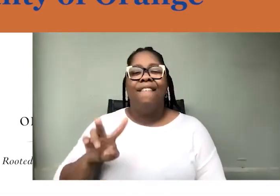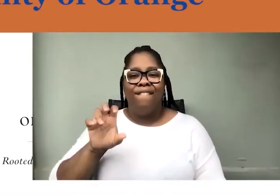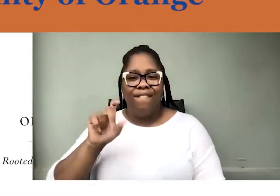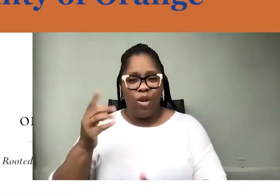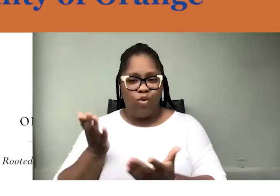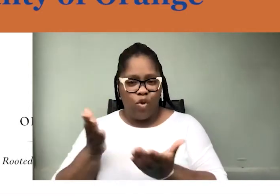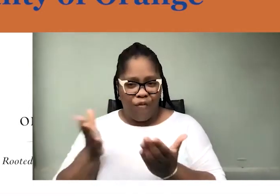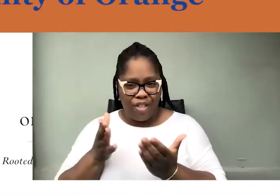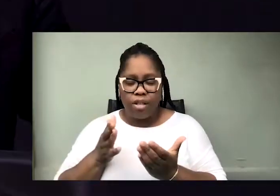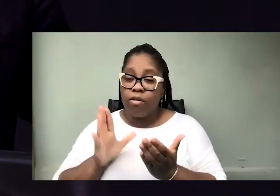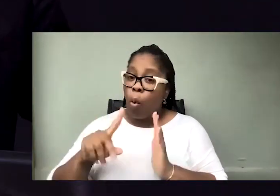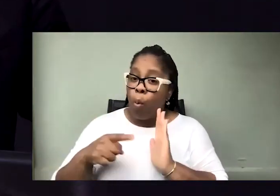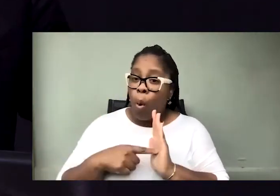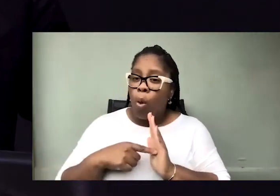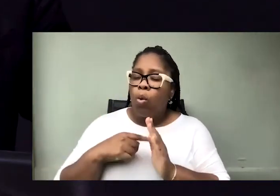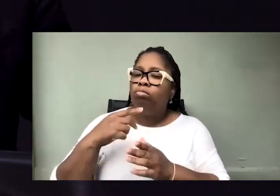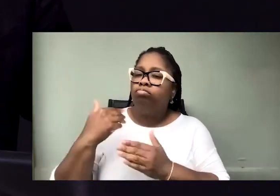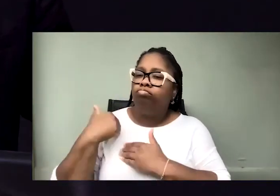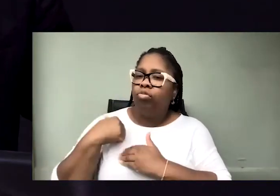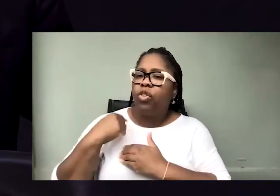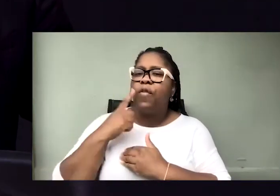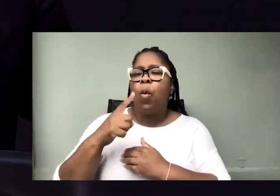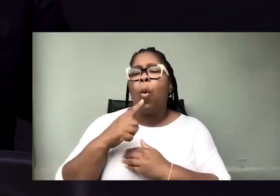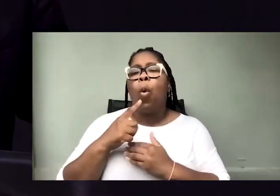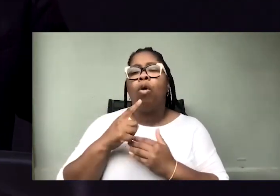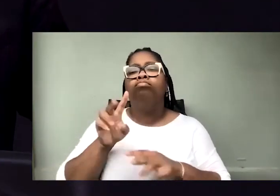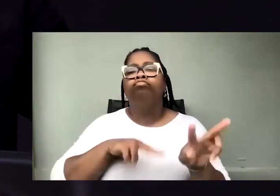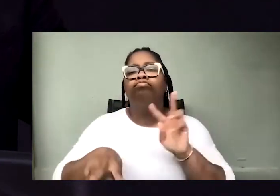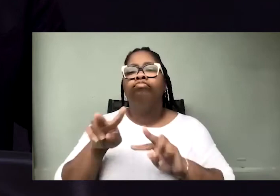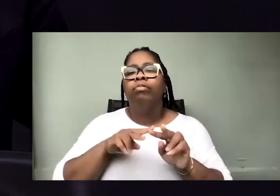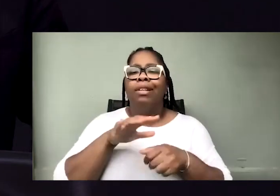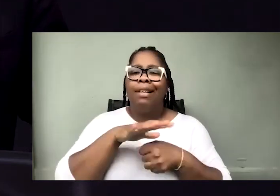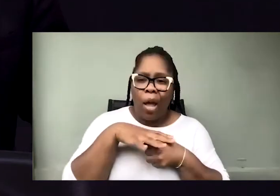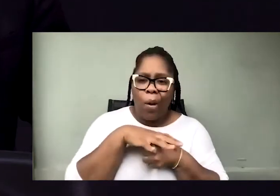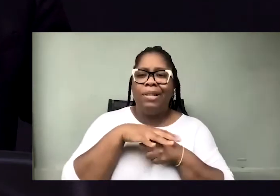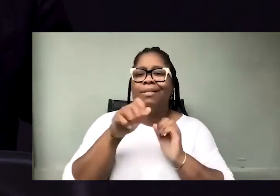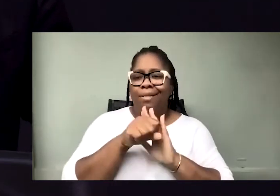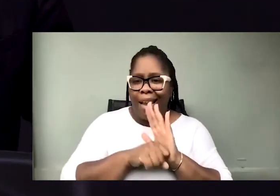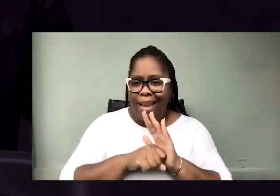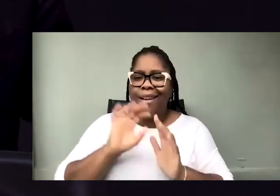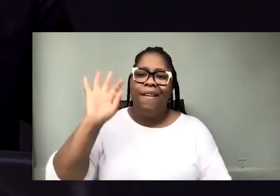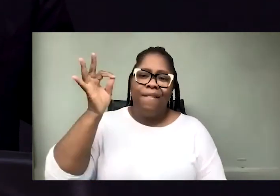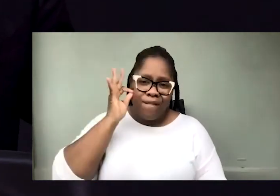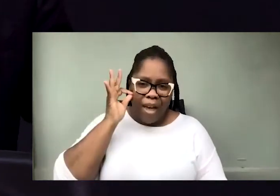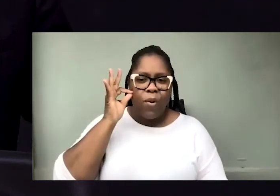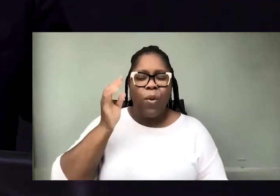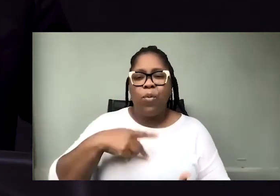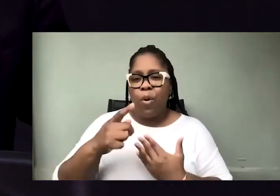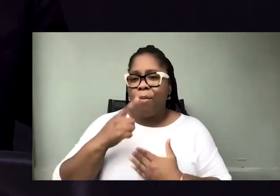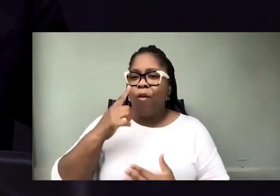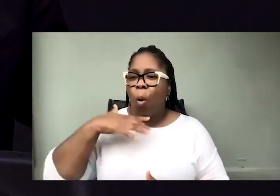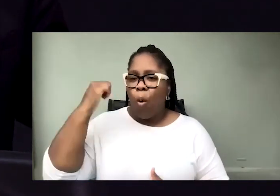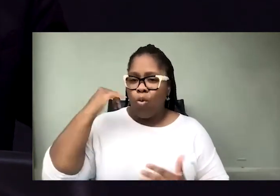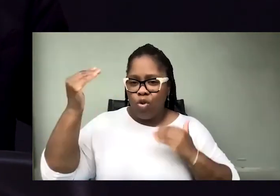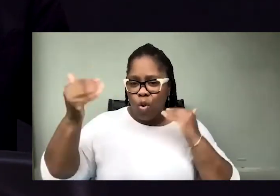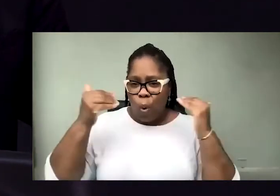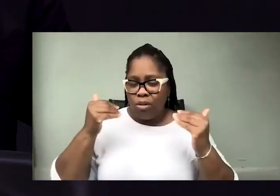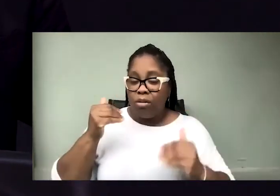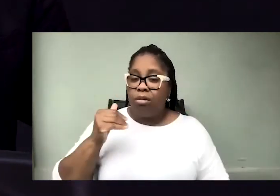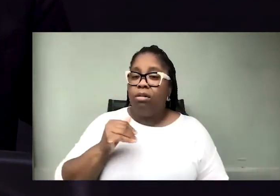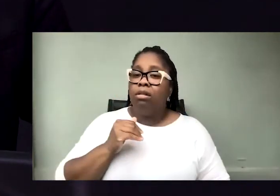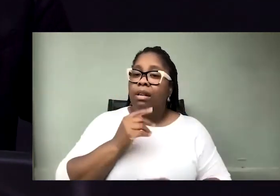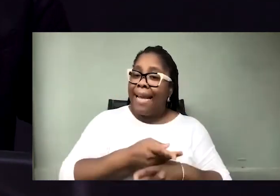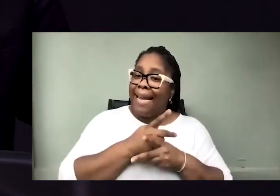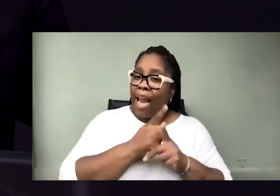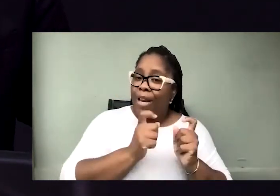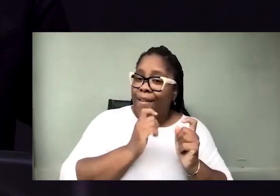for overseeing county, state, and federal programs for older adults, caregivers, and persons with